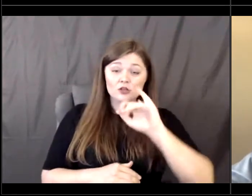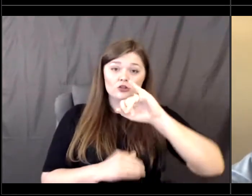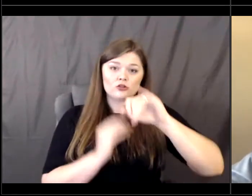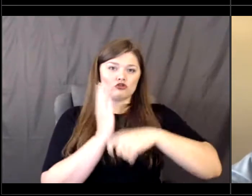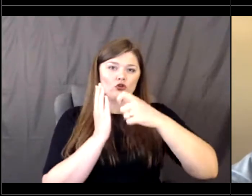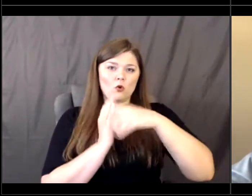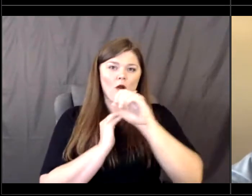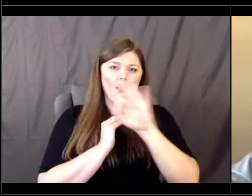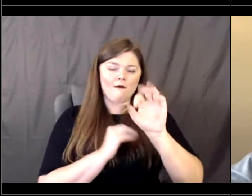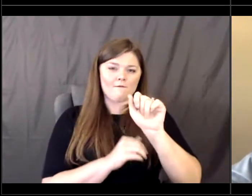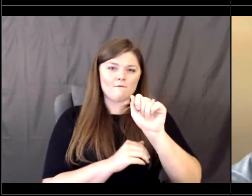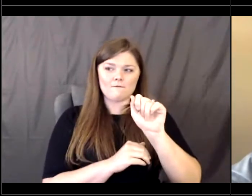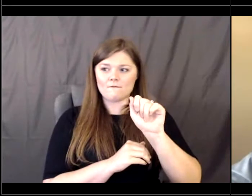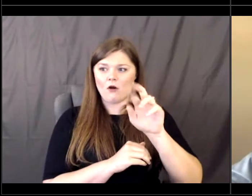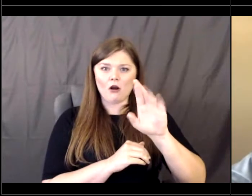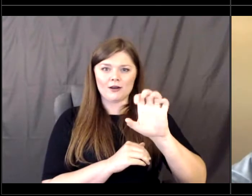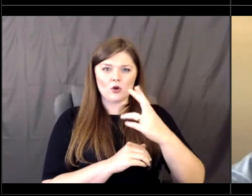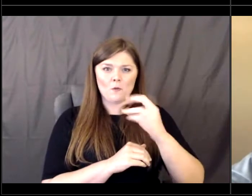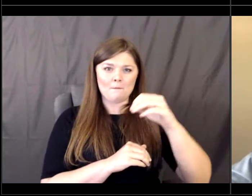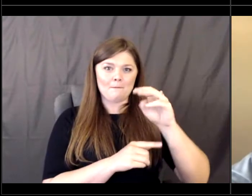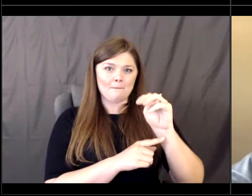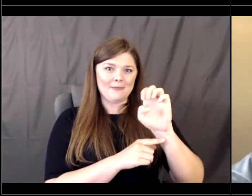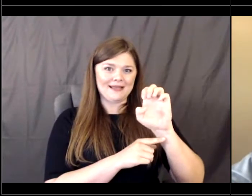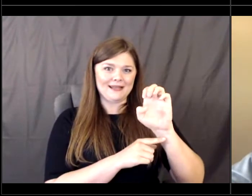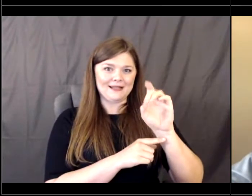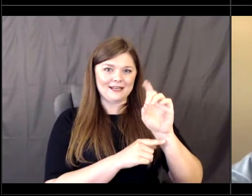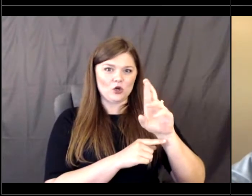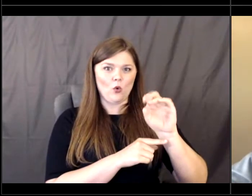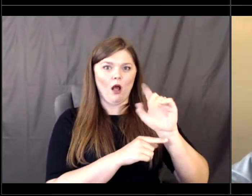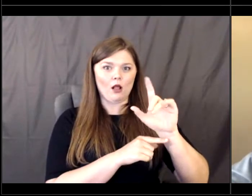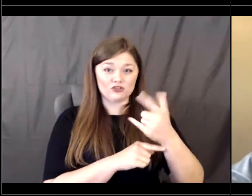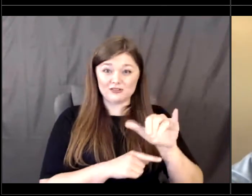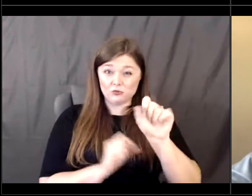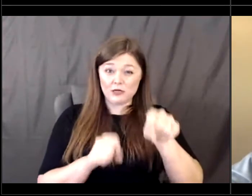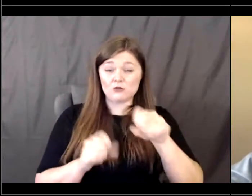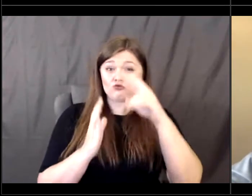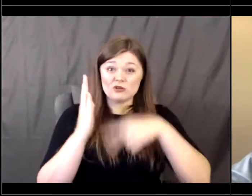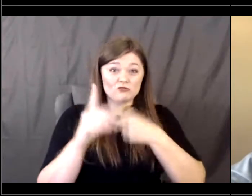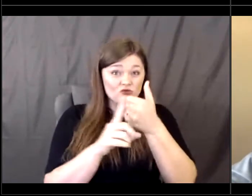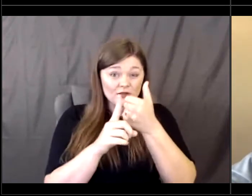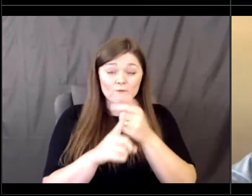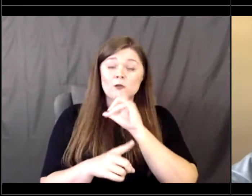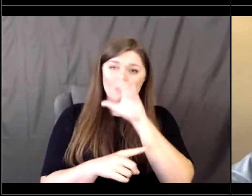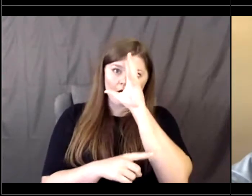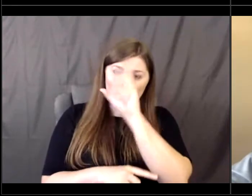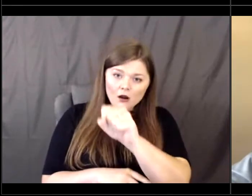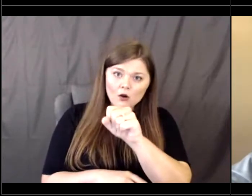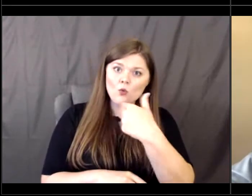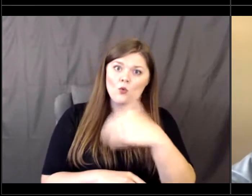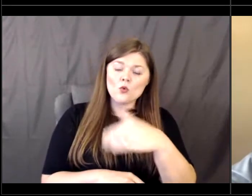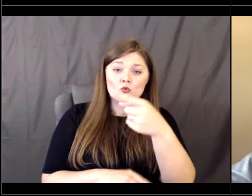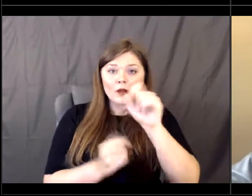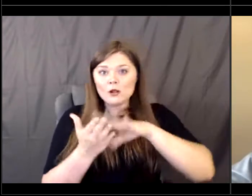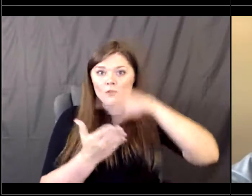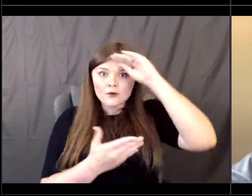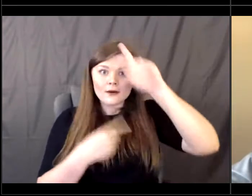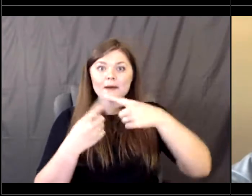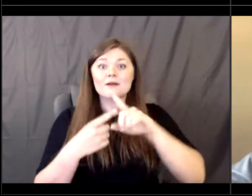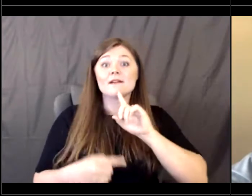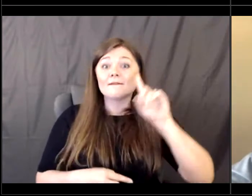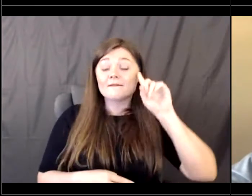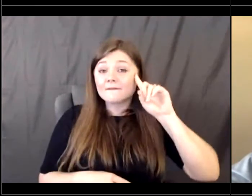on the nwas.org webpage and read it yourself. Really fascinating stuff. You get to learn a little bit about deaf culture. You get to learn about